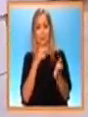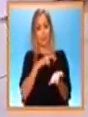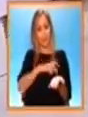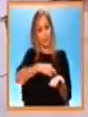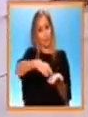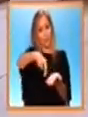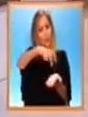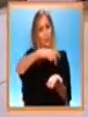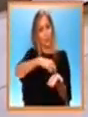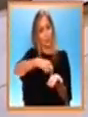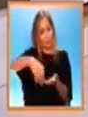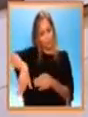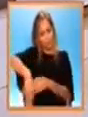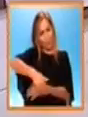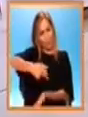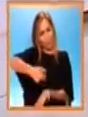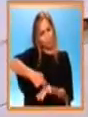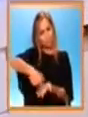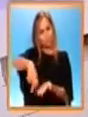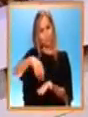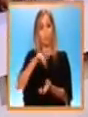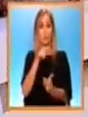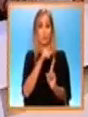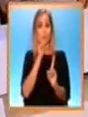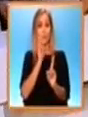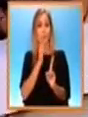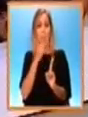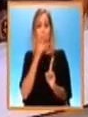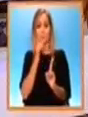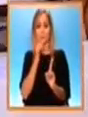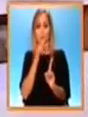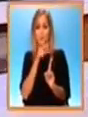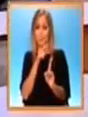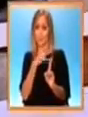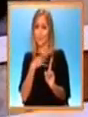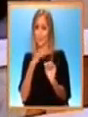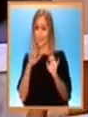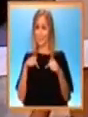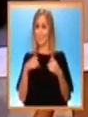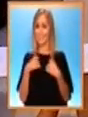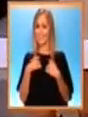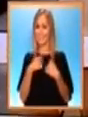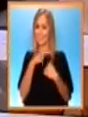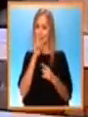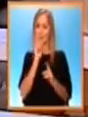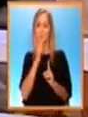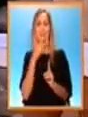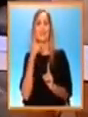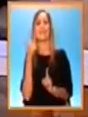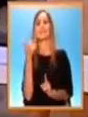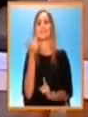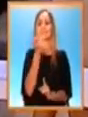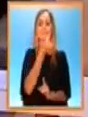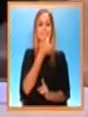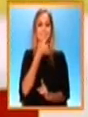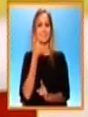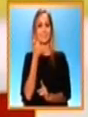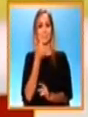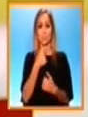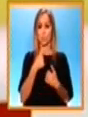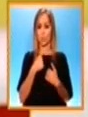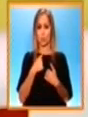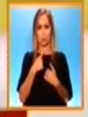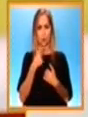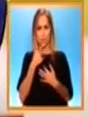Walking down the street, pretty woman, the kind I like to meet, pretty woman. I